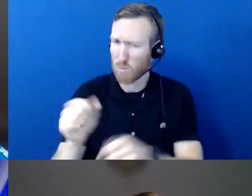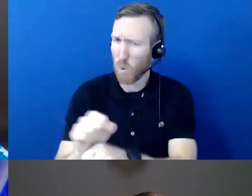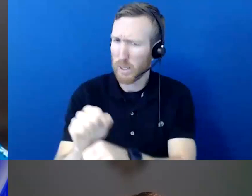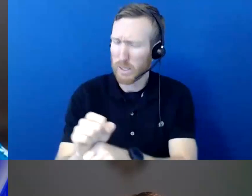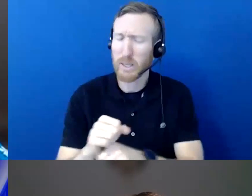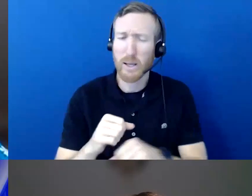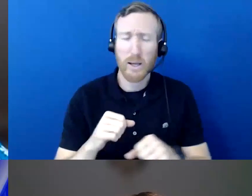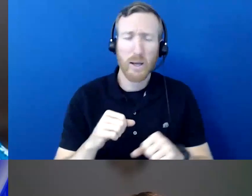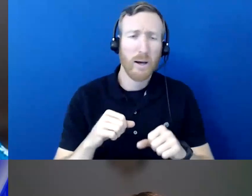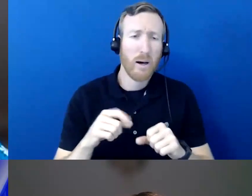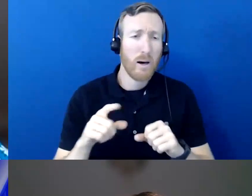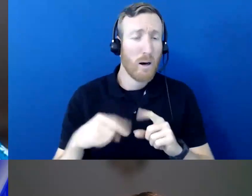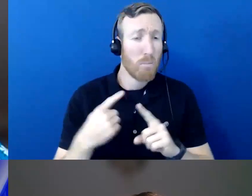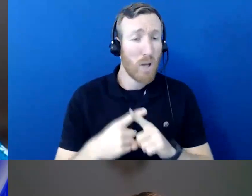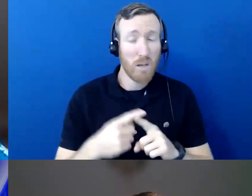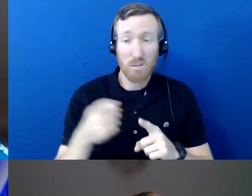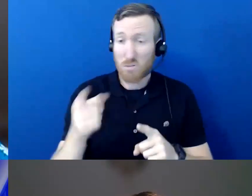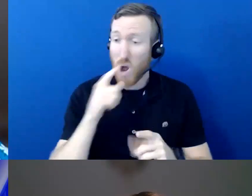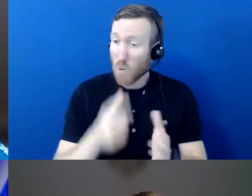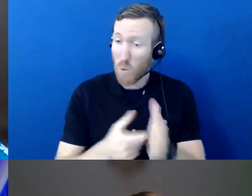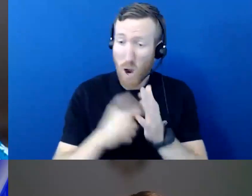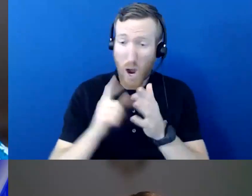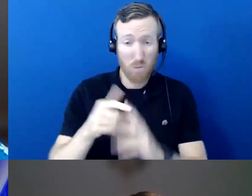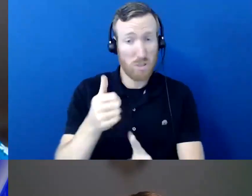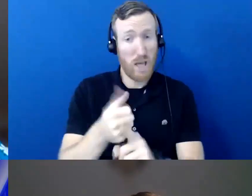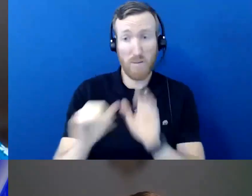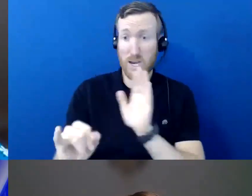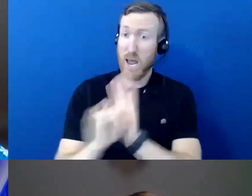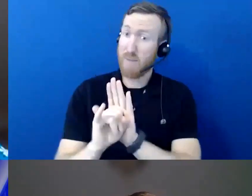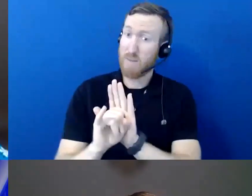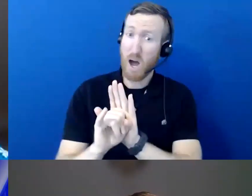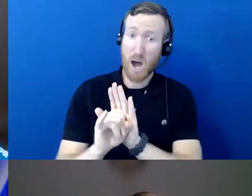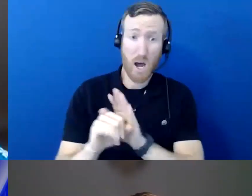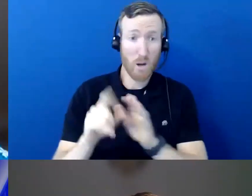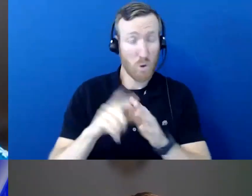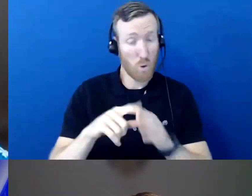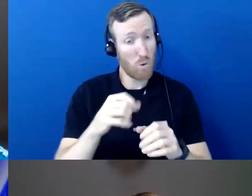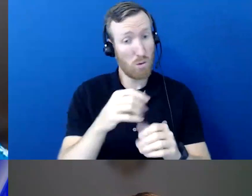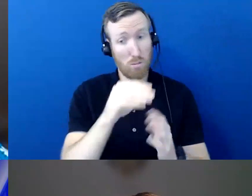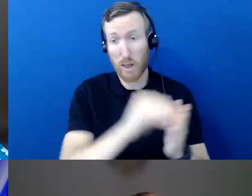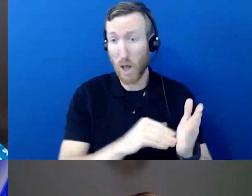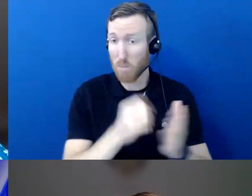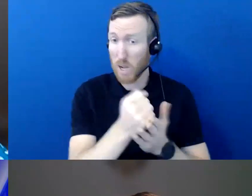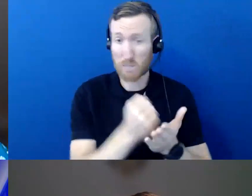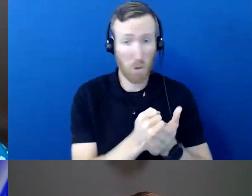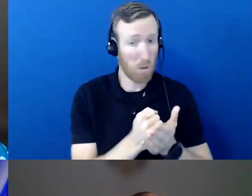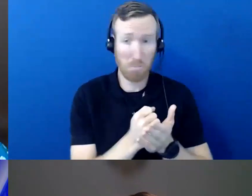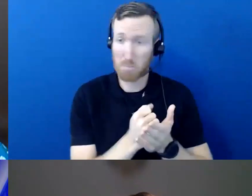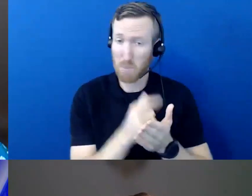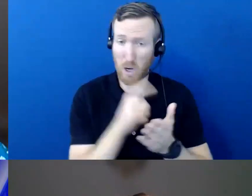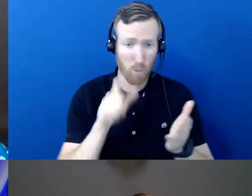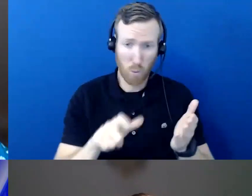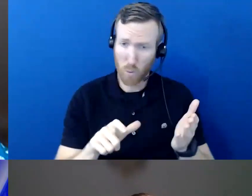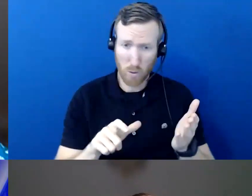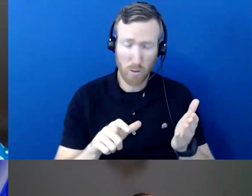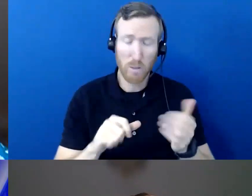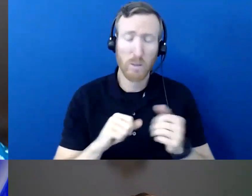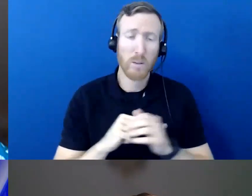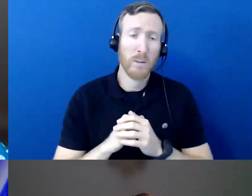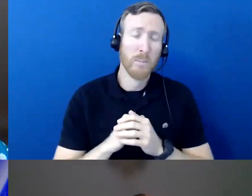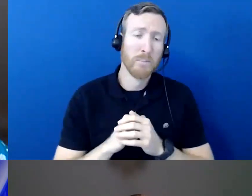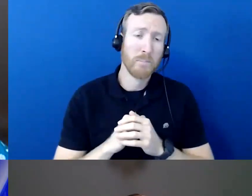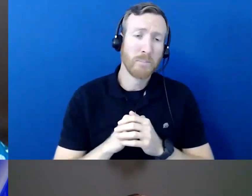aren't required to self-identify in order to create or complete a passport. You're and